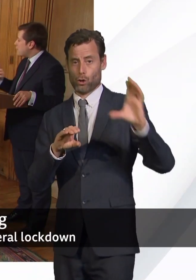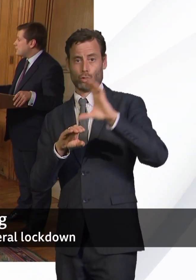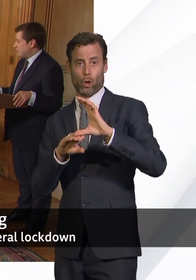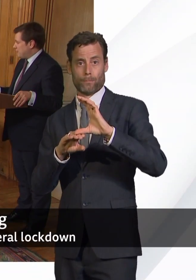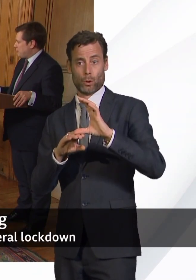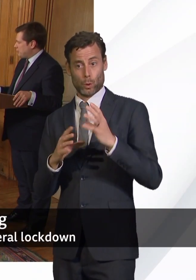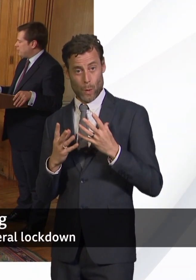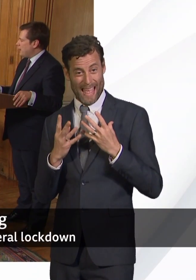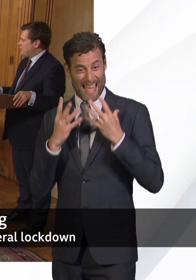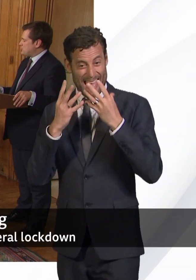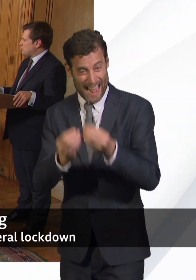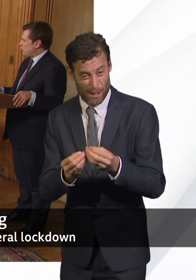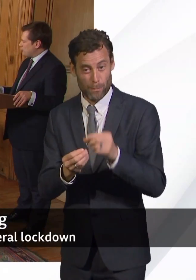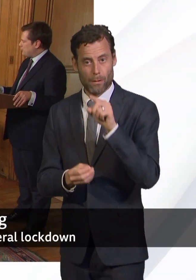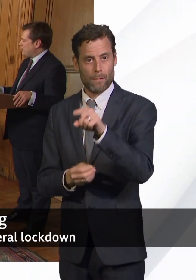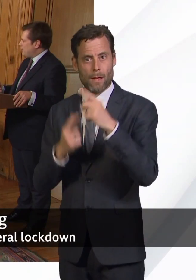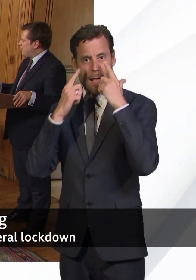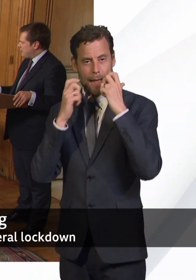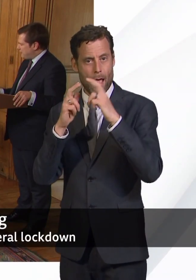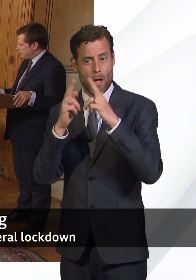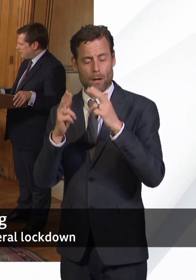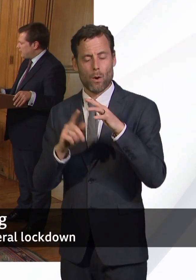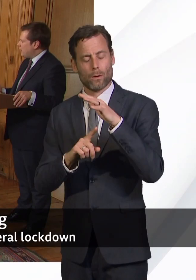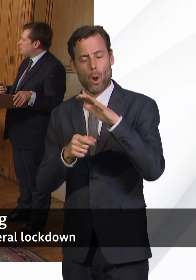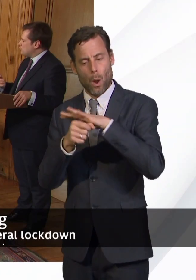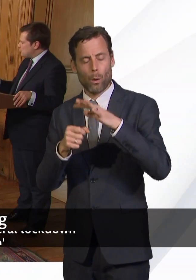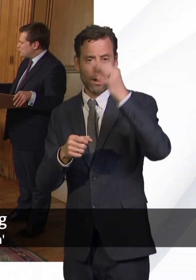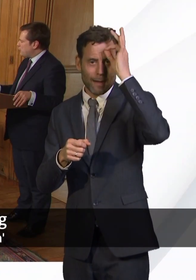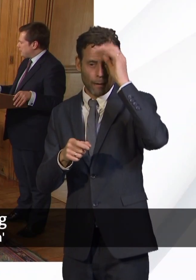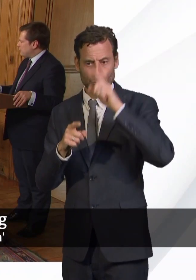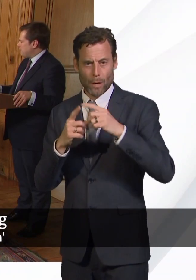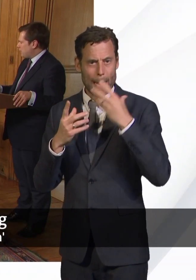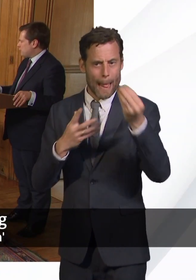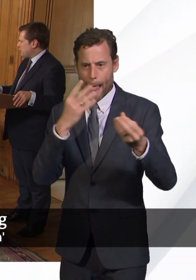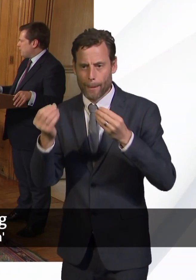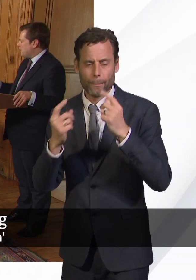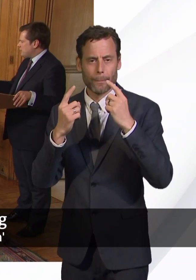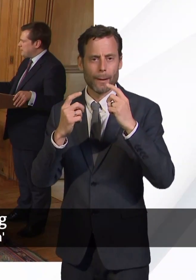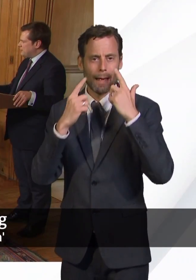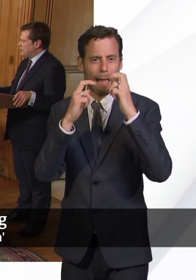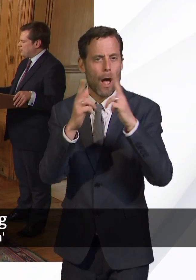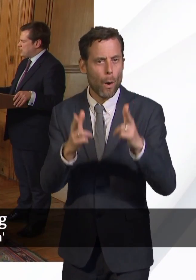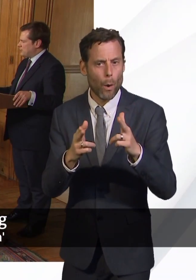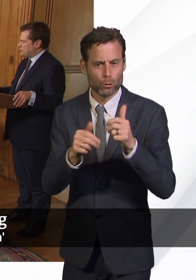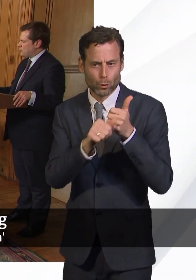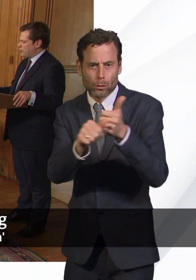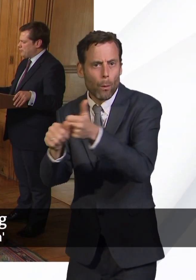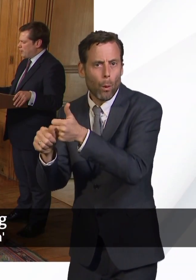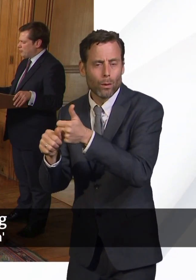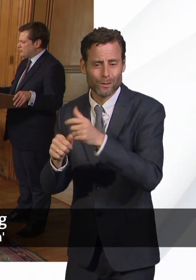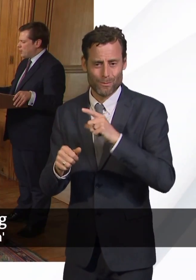meet the very significant additional costs that they're facing to do the things that we've asked of them to meet the challenge